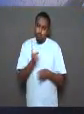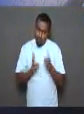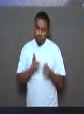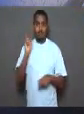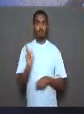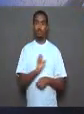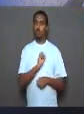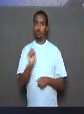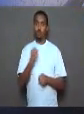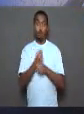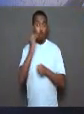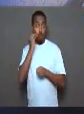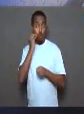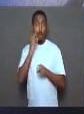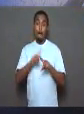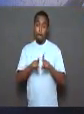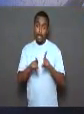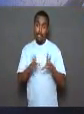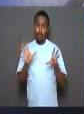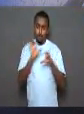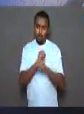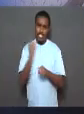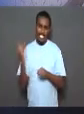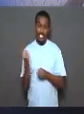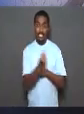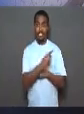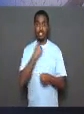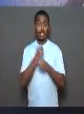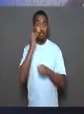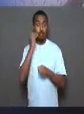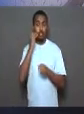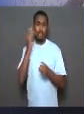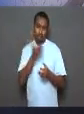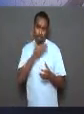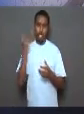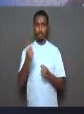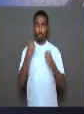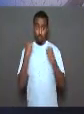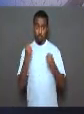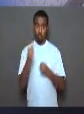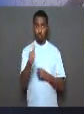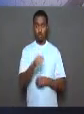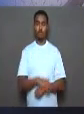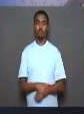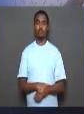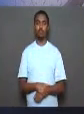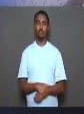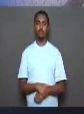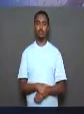Do not rush through your homework, but complete each assignment to the best of your abilities.